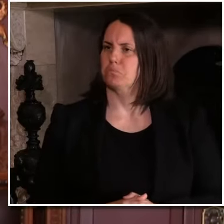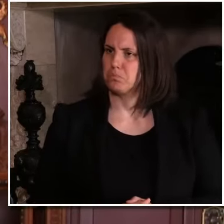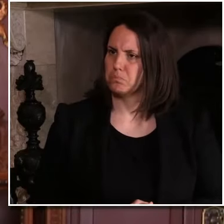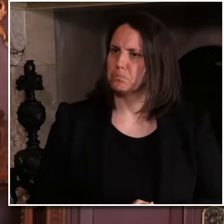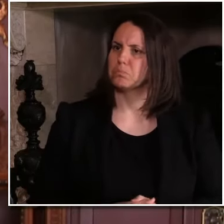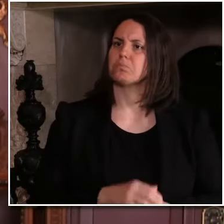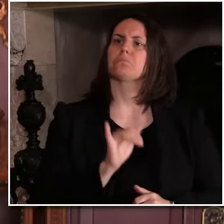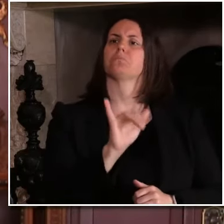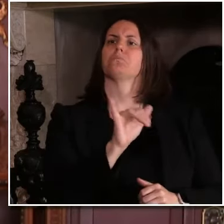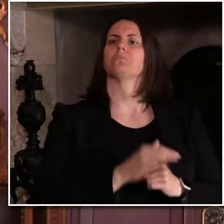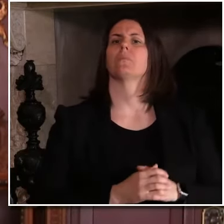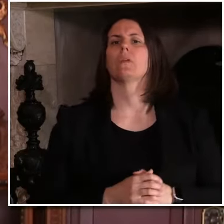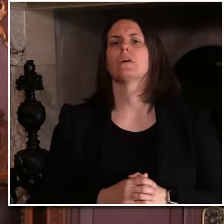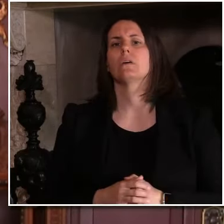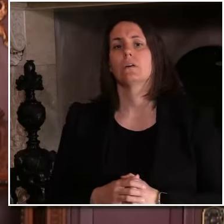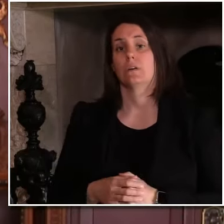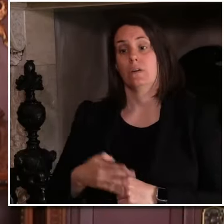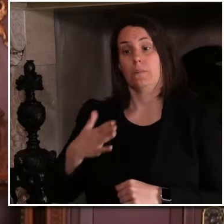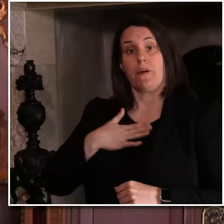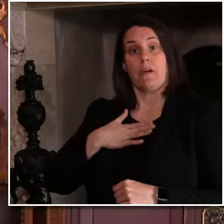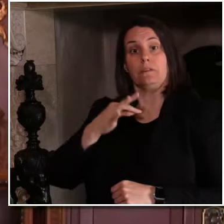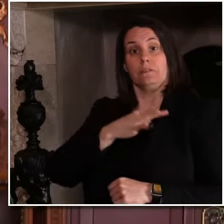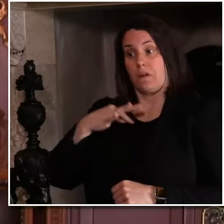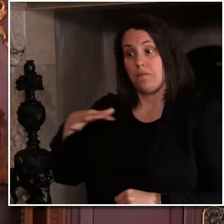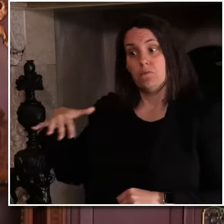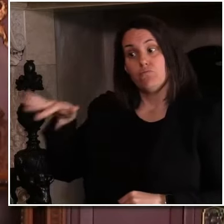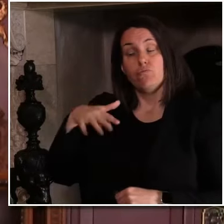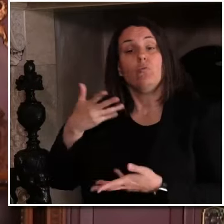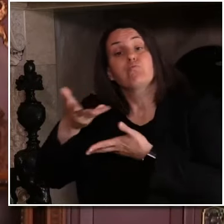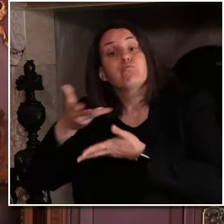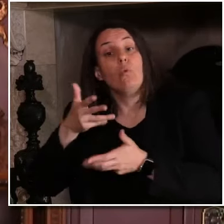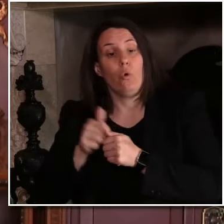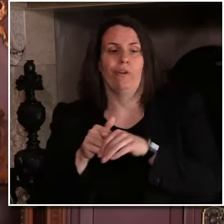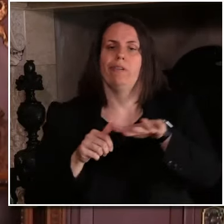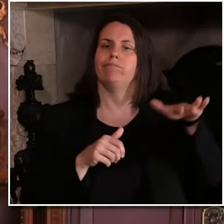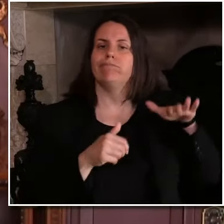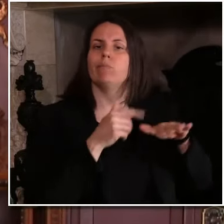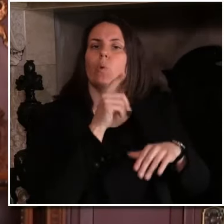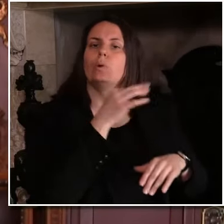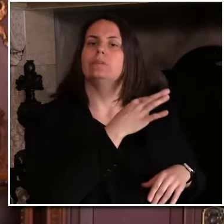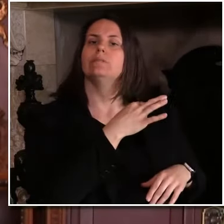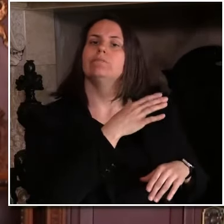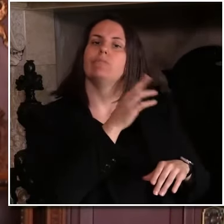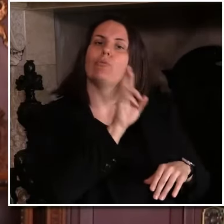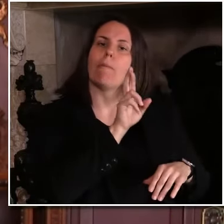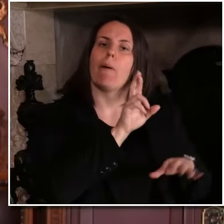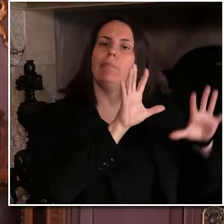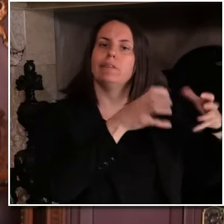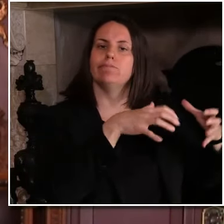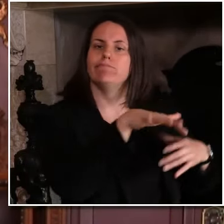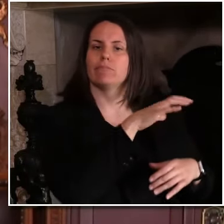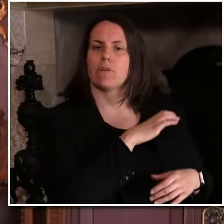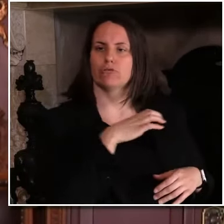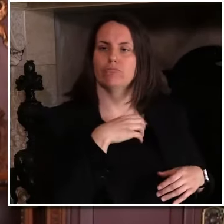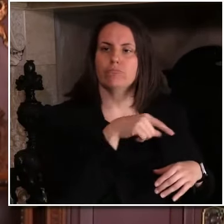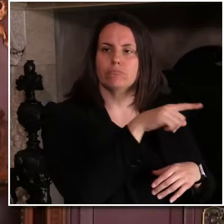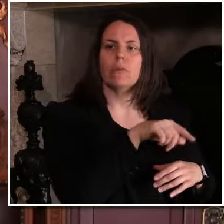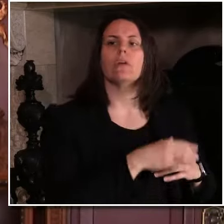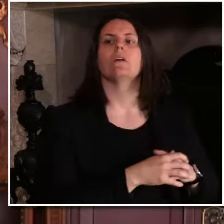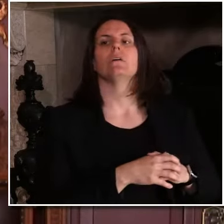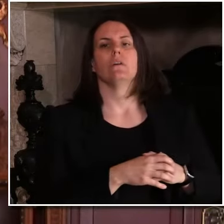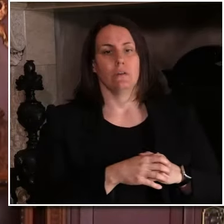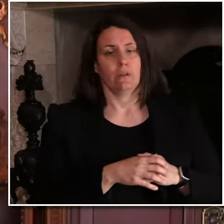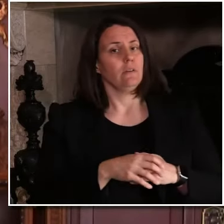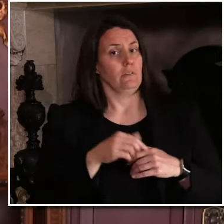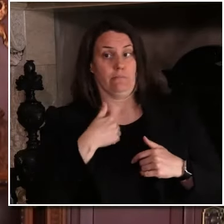And I have on occasion talked to Speaker Voss about this issue, but the fact of the matter is, I haven't seen